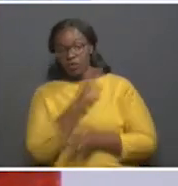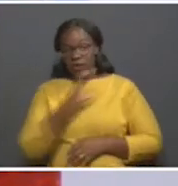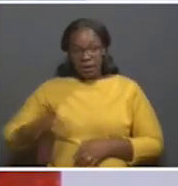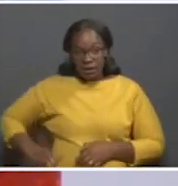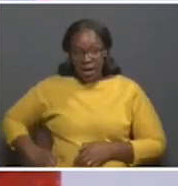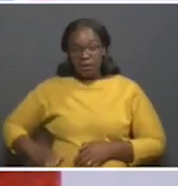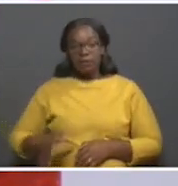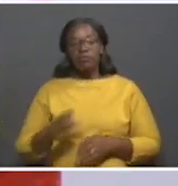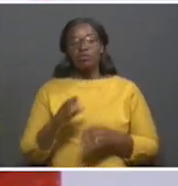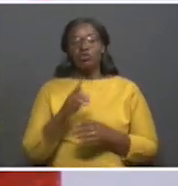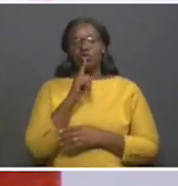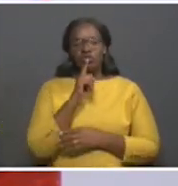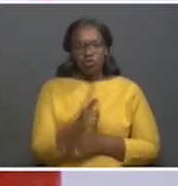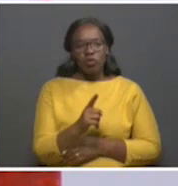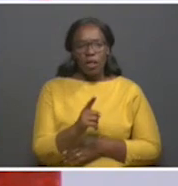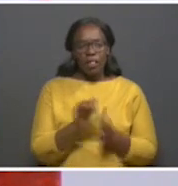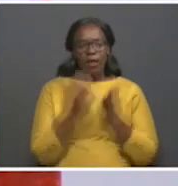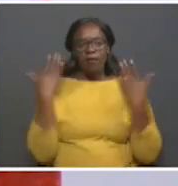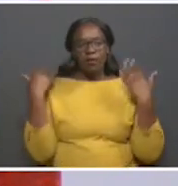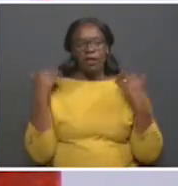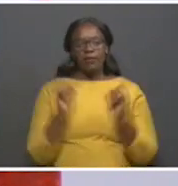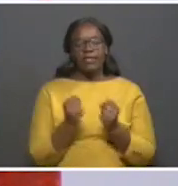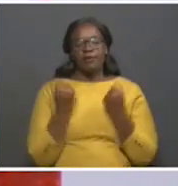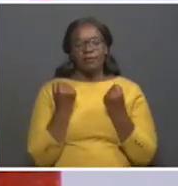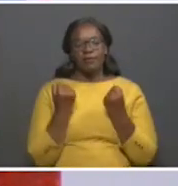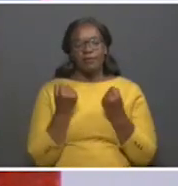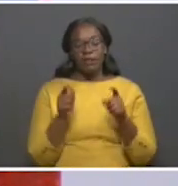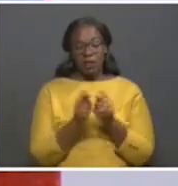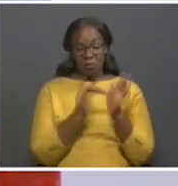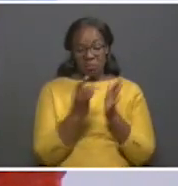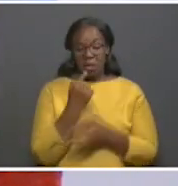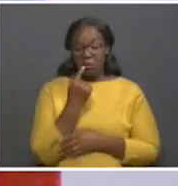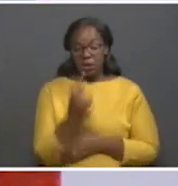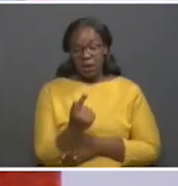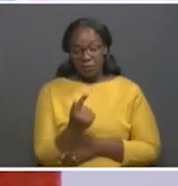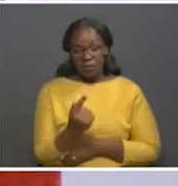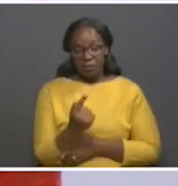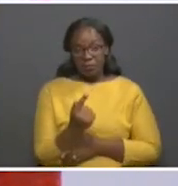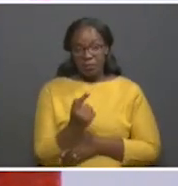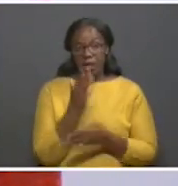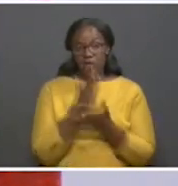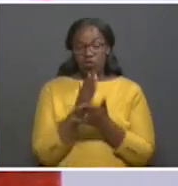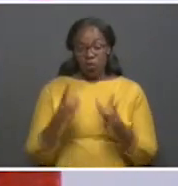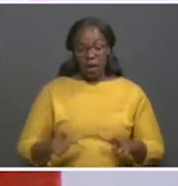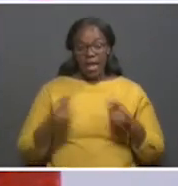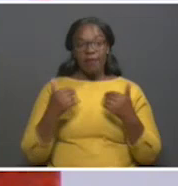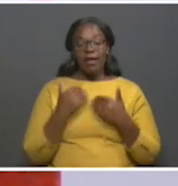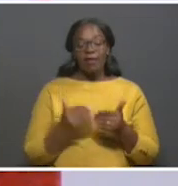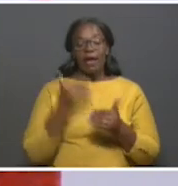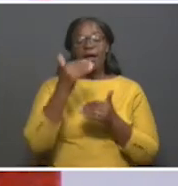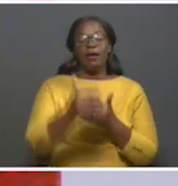a guarantee of eternal refuge. And even the Bible clearly reveals that indeed there is life after